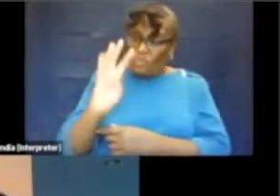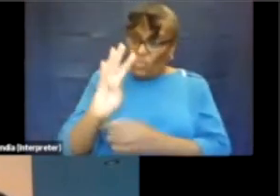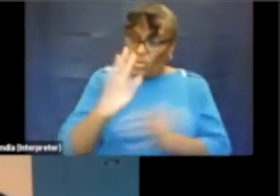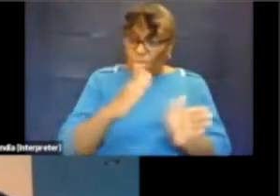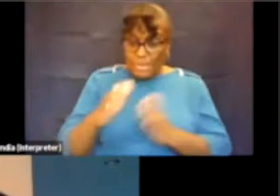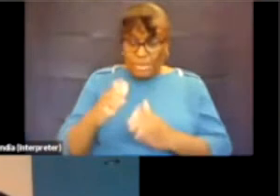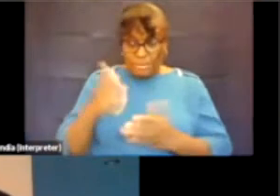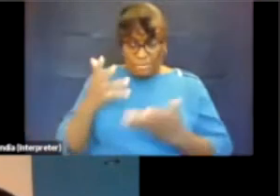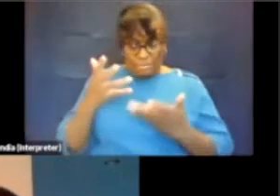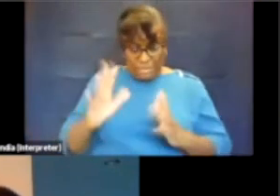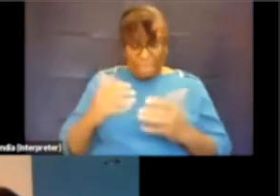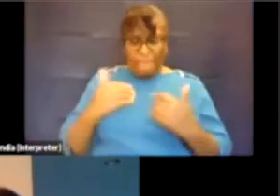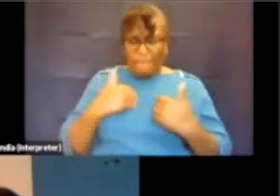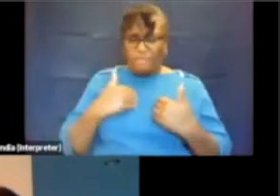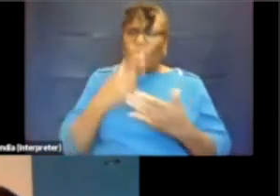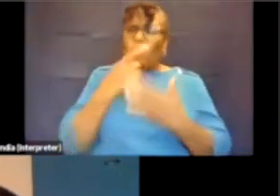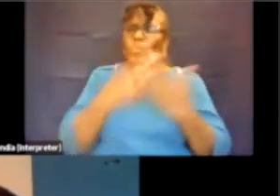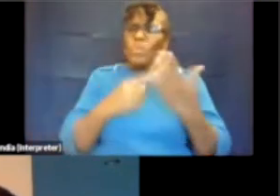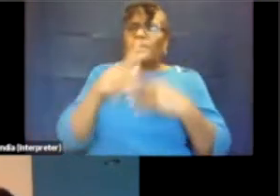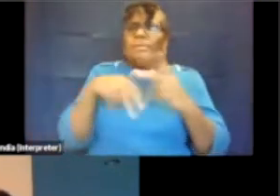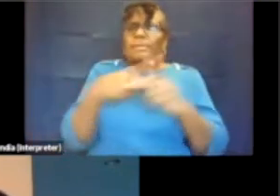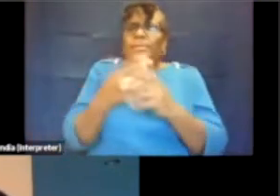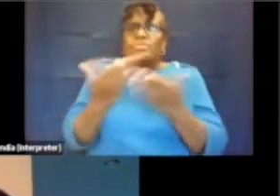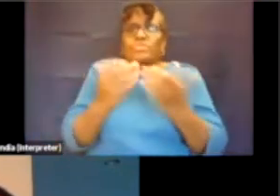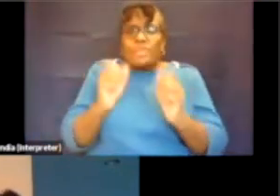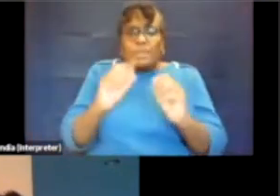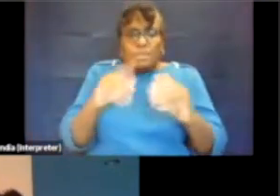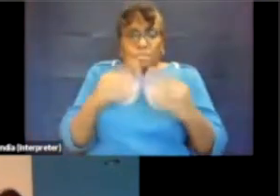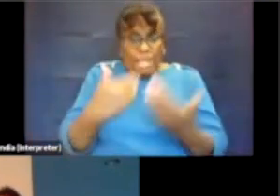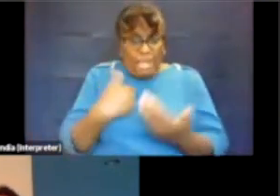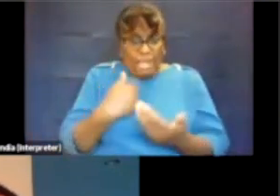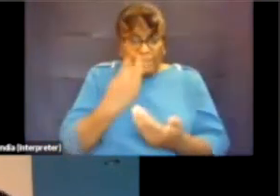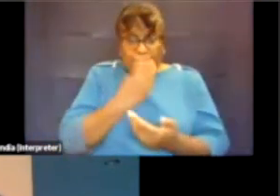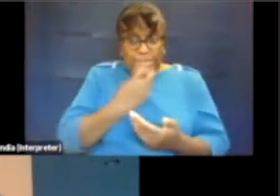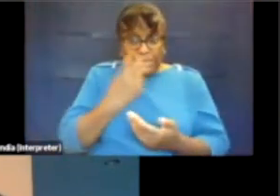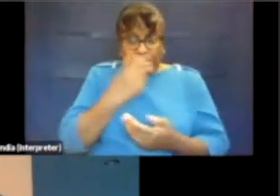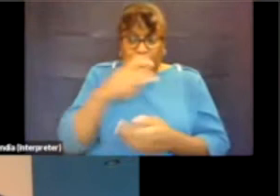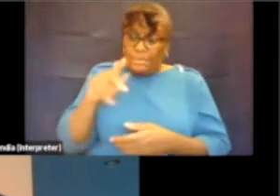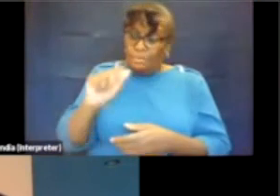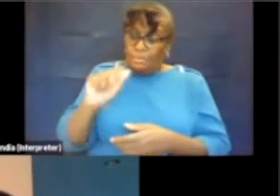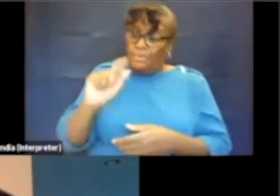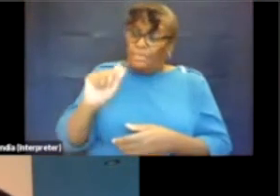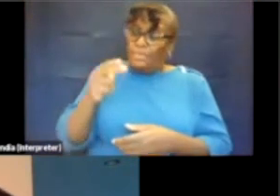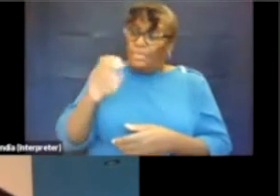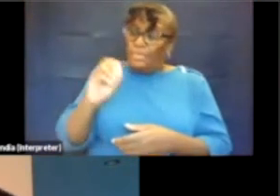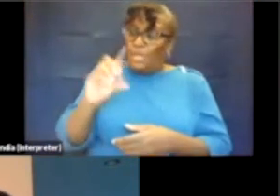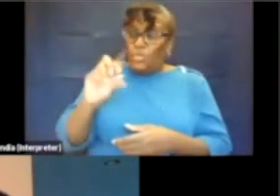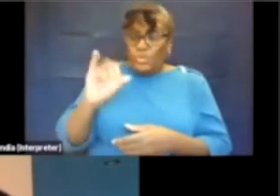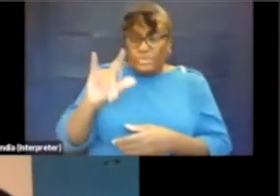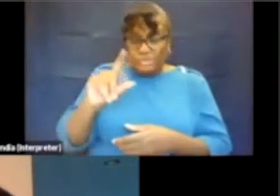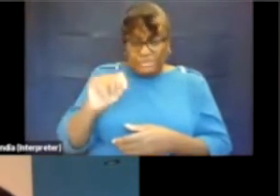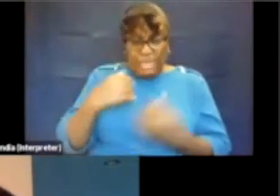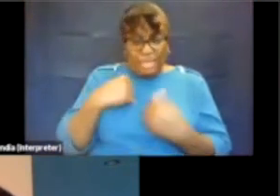that, what services are being provided? Is there a speech pathologist? Is OT, PT? Is there a teacher